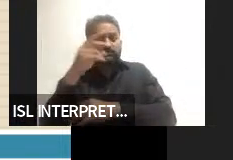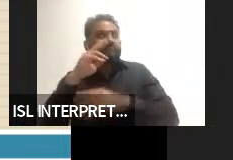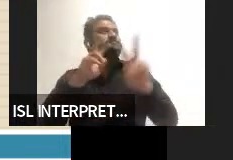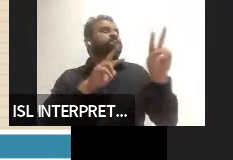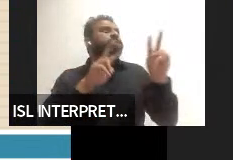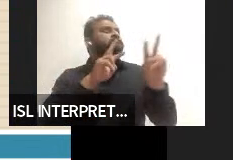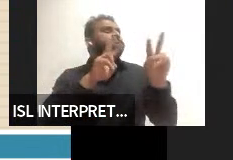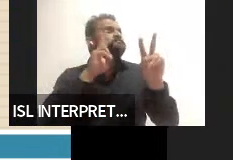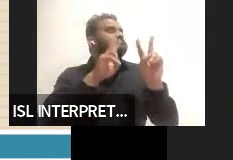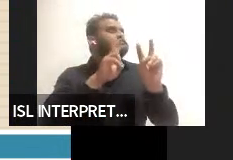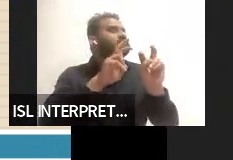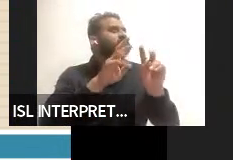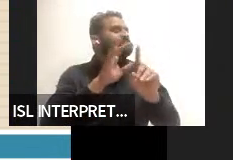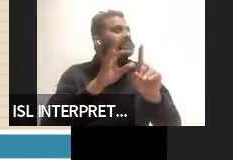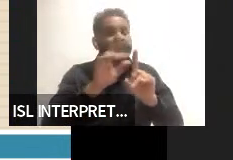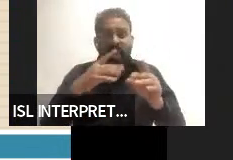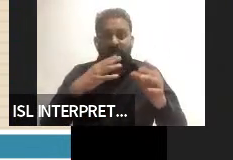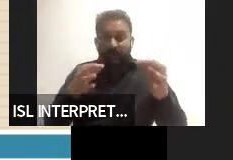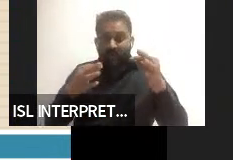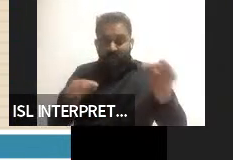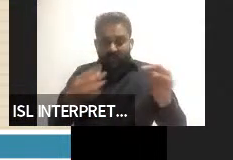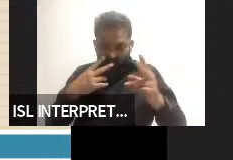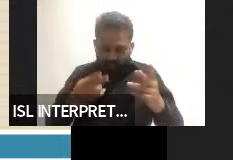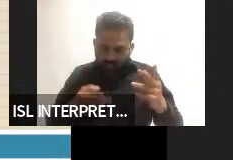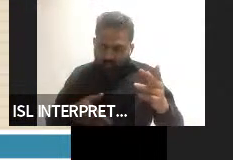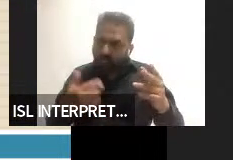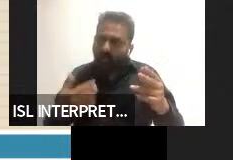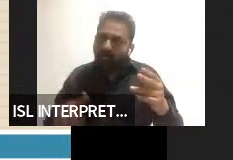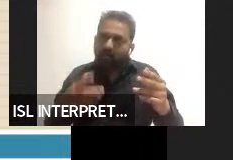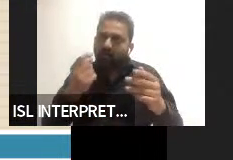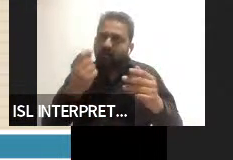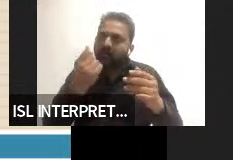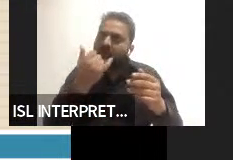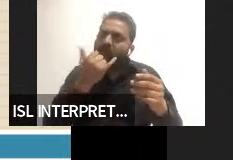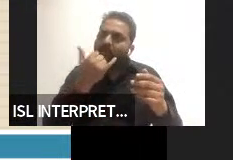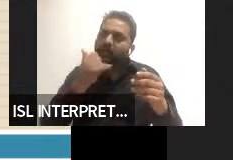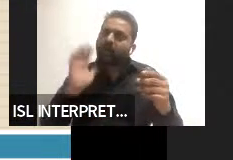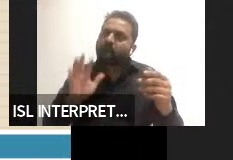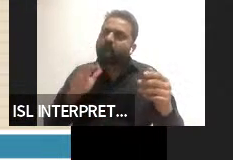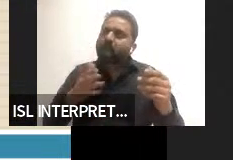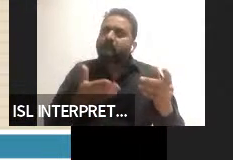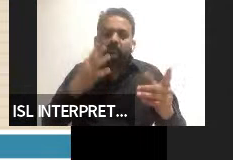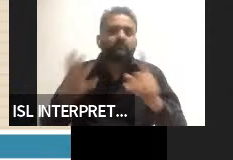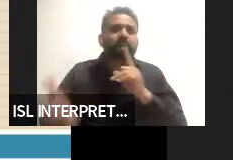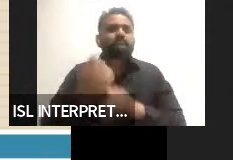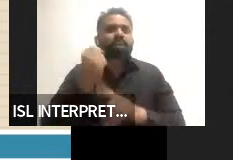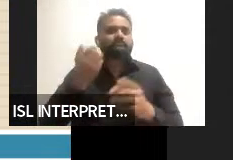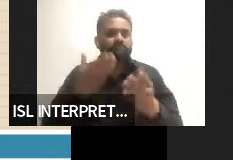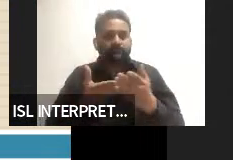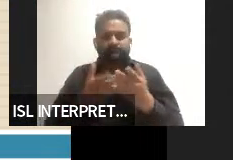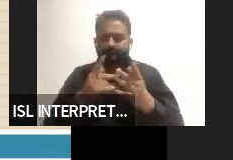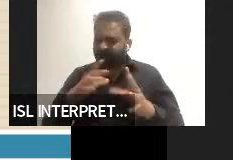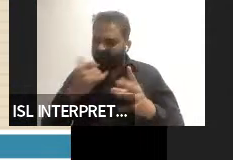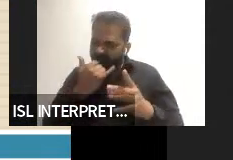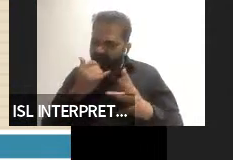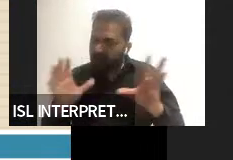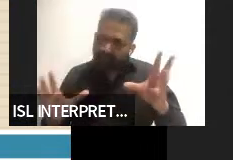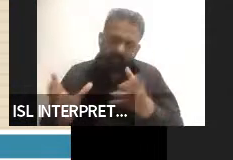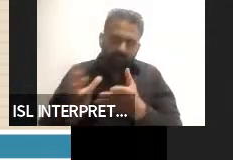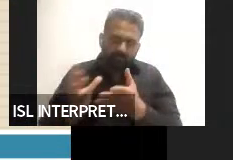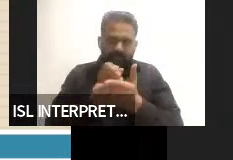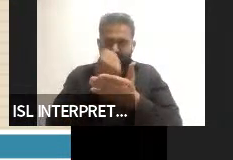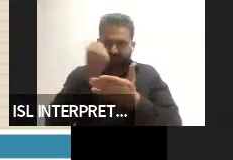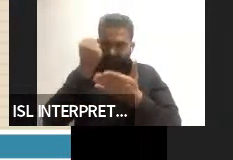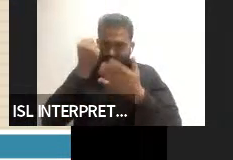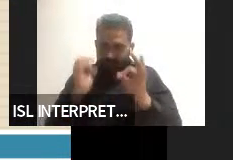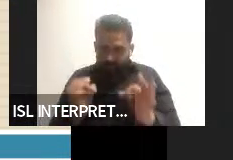you are doing now hard copy editing, still you will find so many mistakes. Again, collect all these mistakes, all these